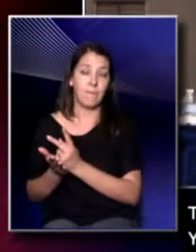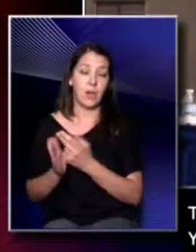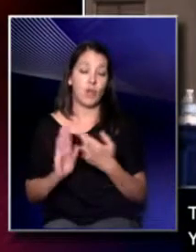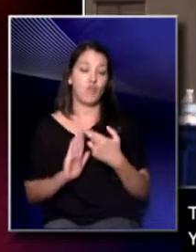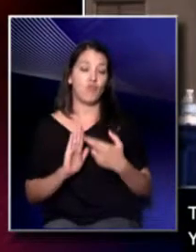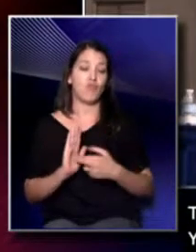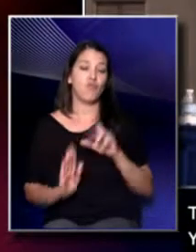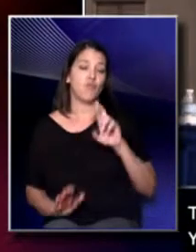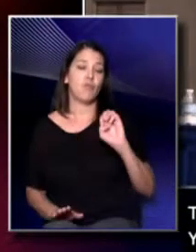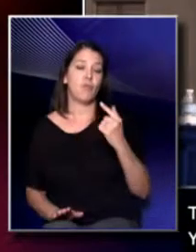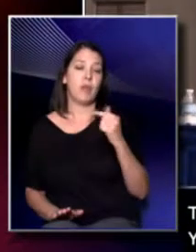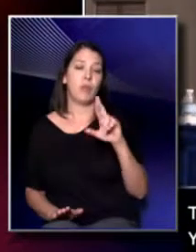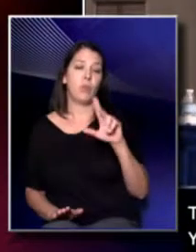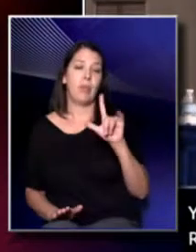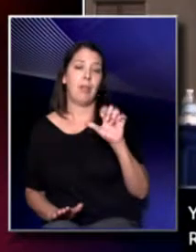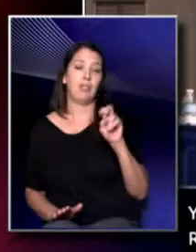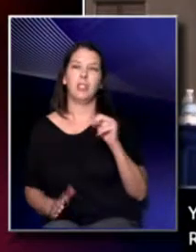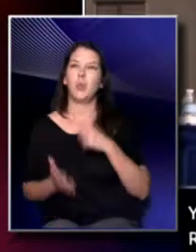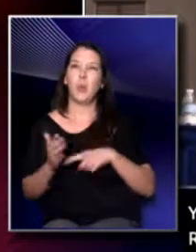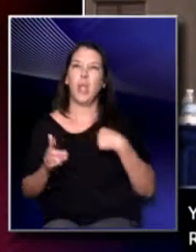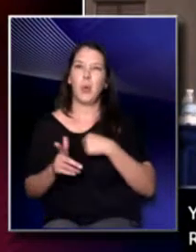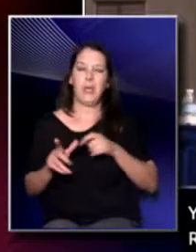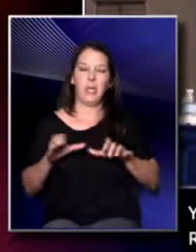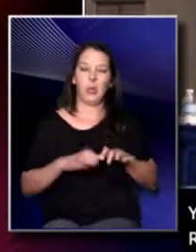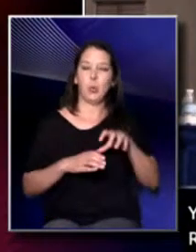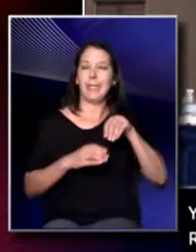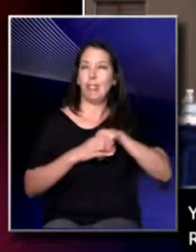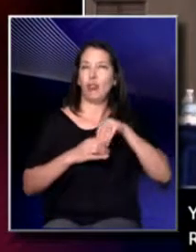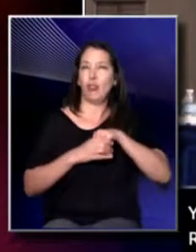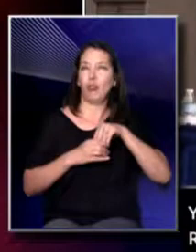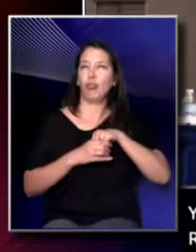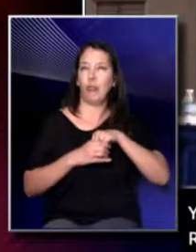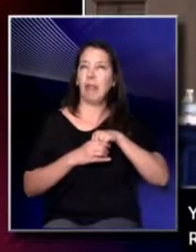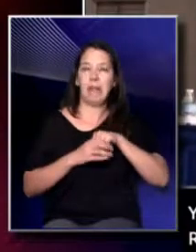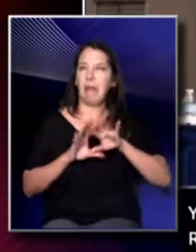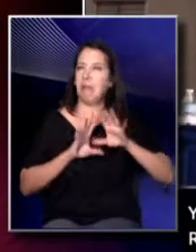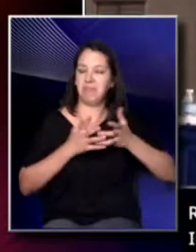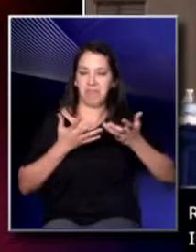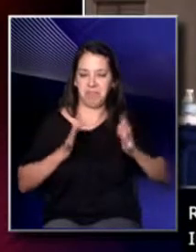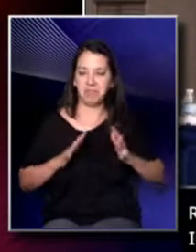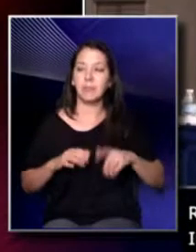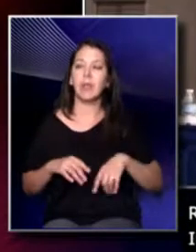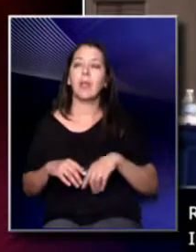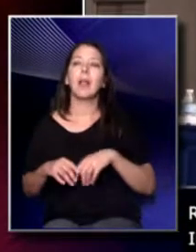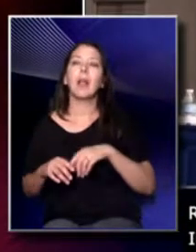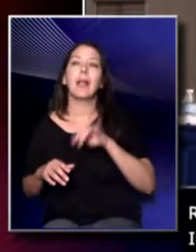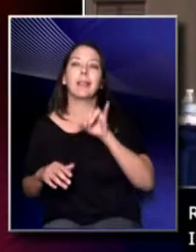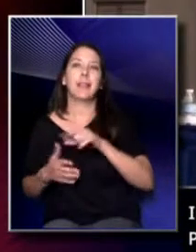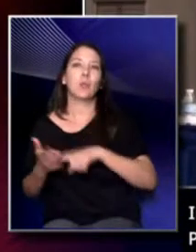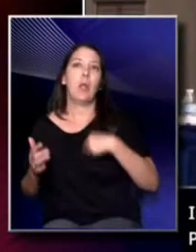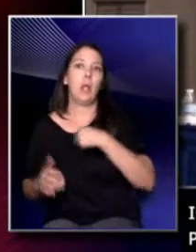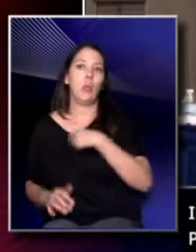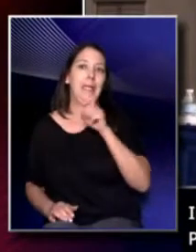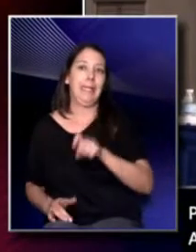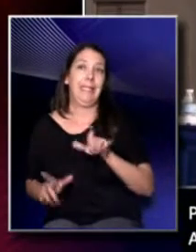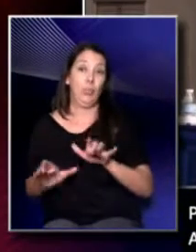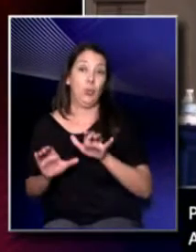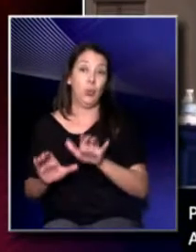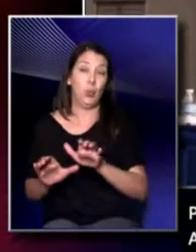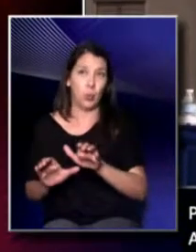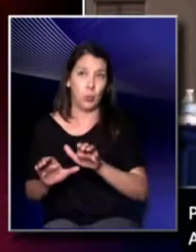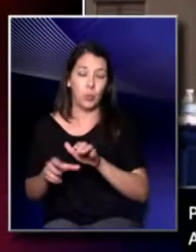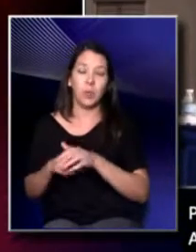regulation is what we do internally to implement the policy. And this is what we intend to do,